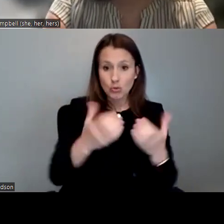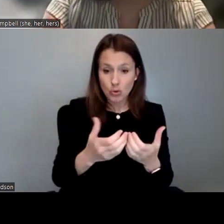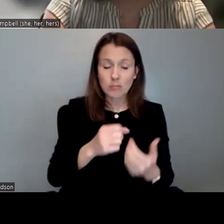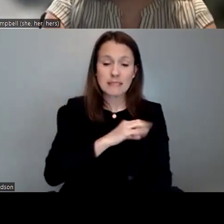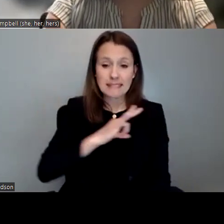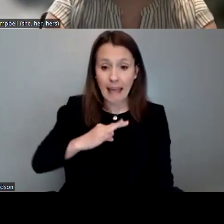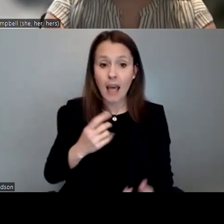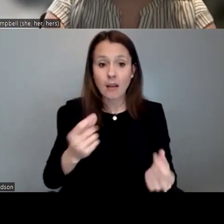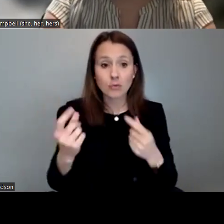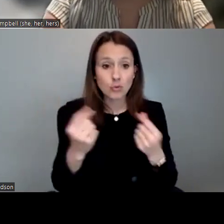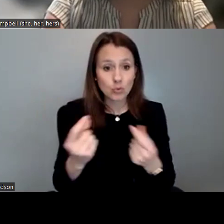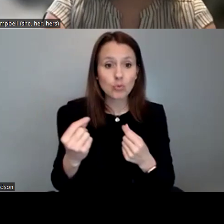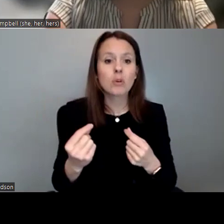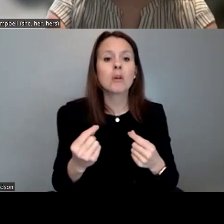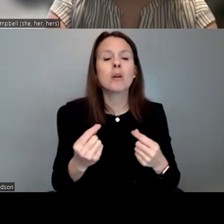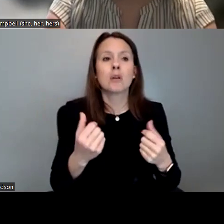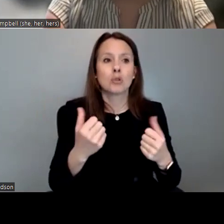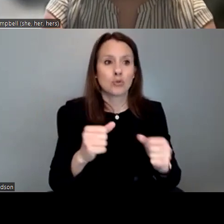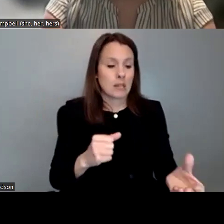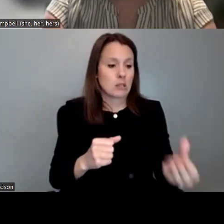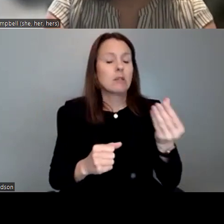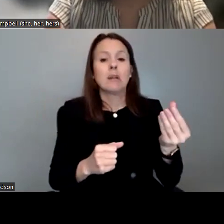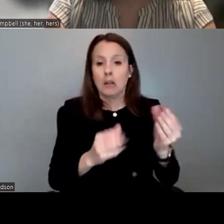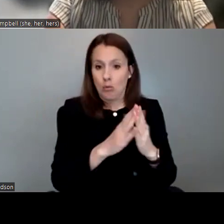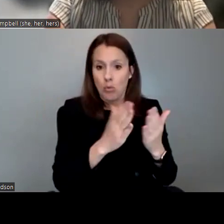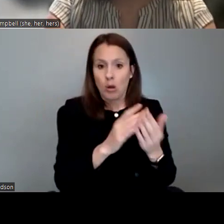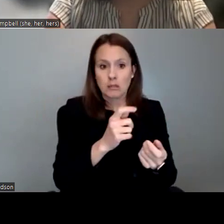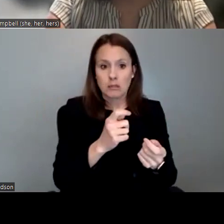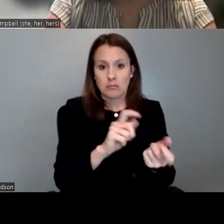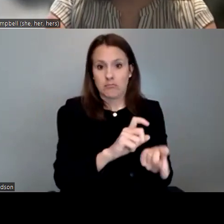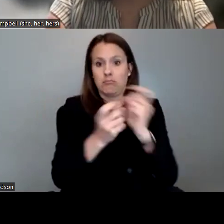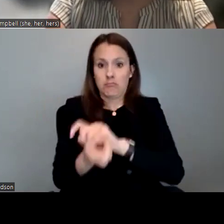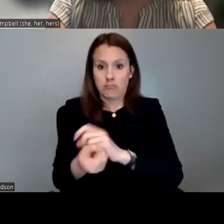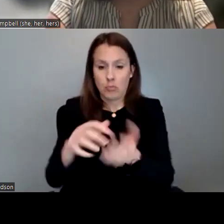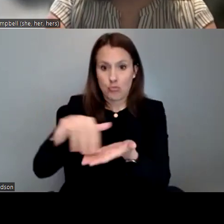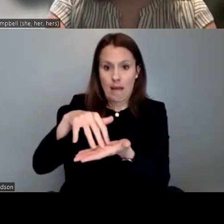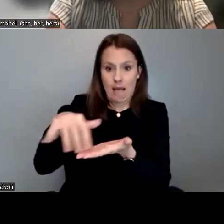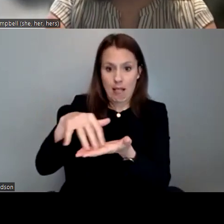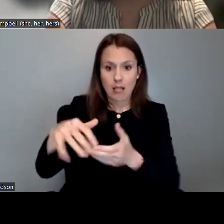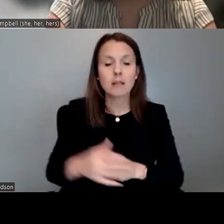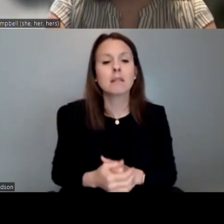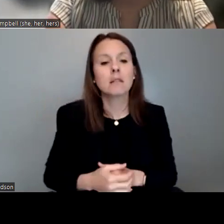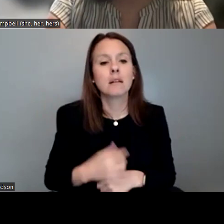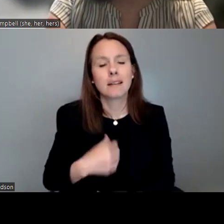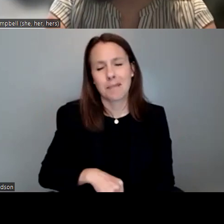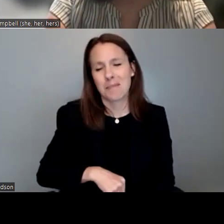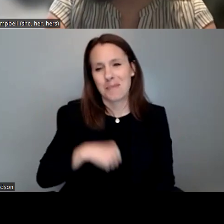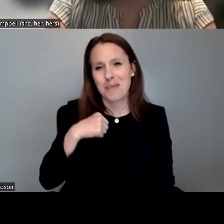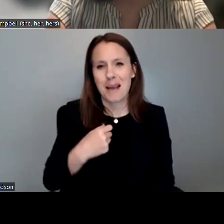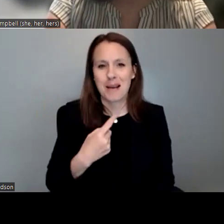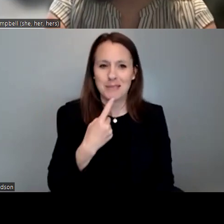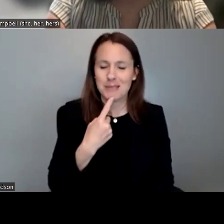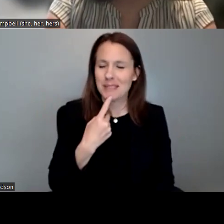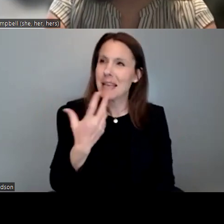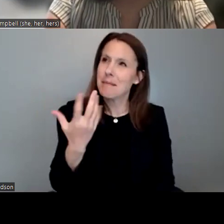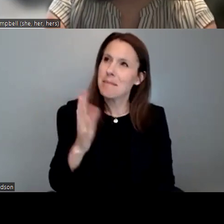they're busy trying to get those books in Braille. And I'm very proud to say that in the past, I would